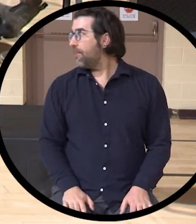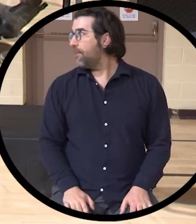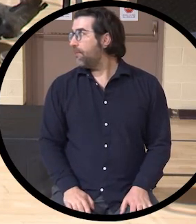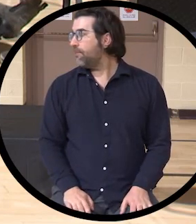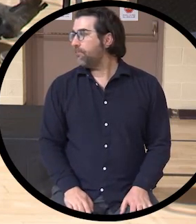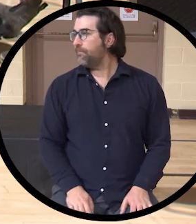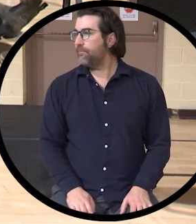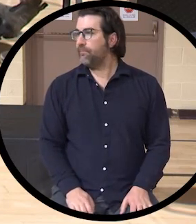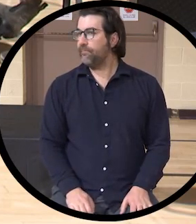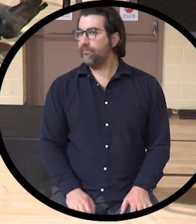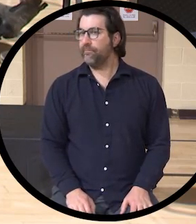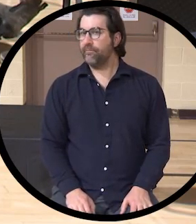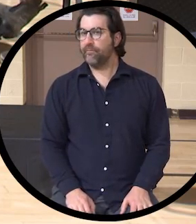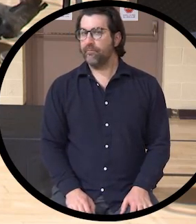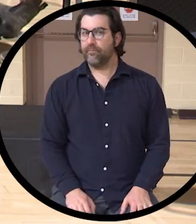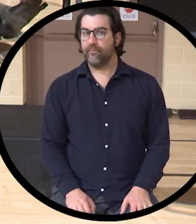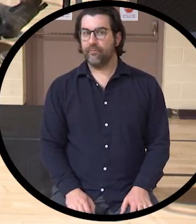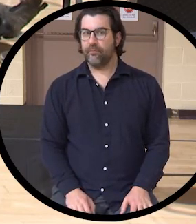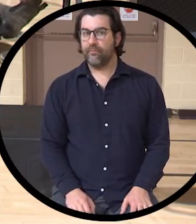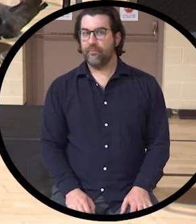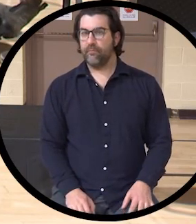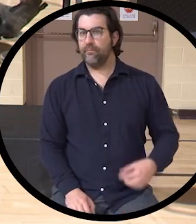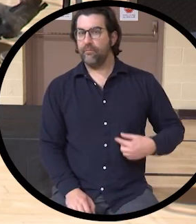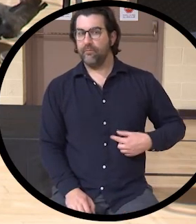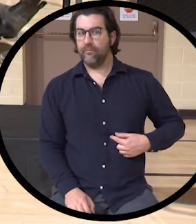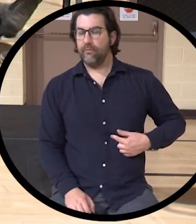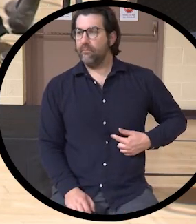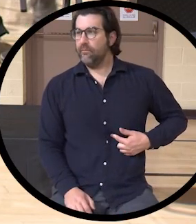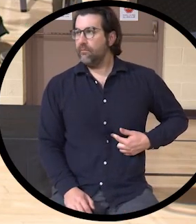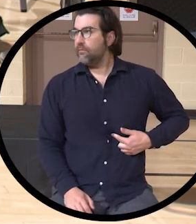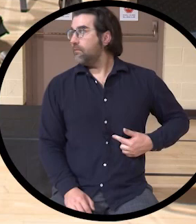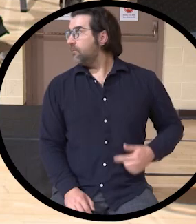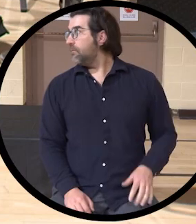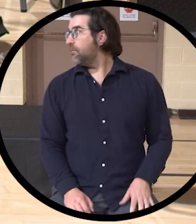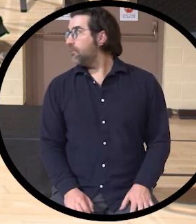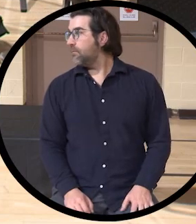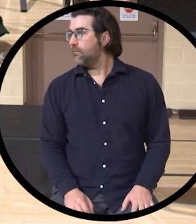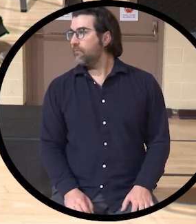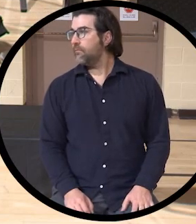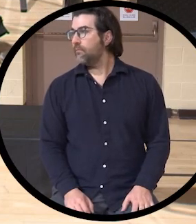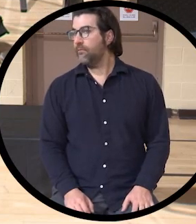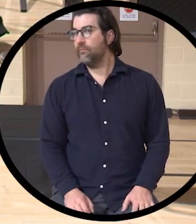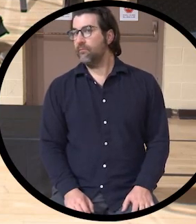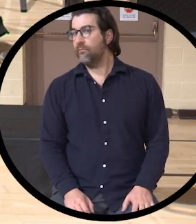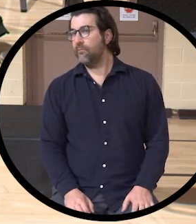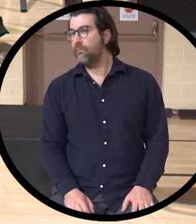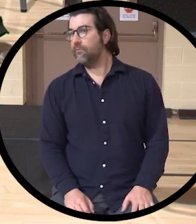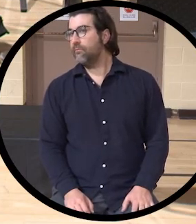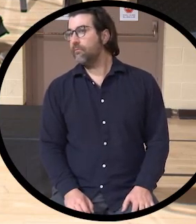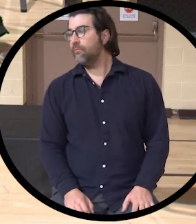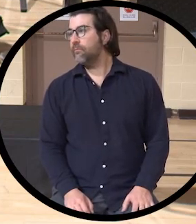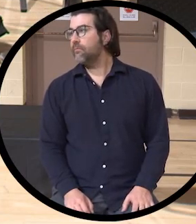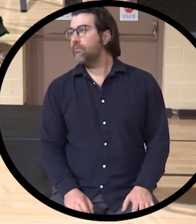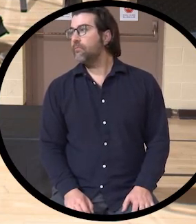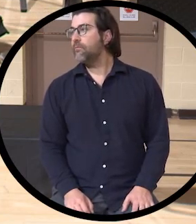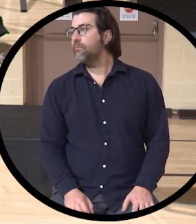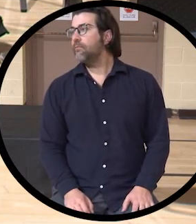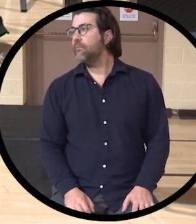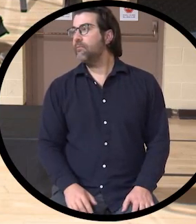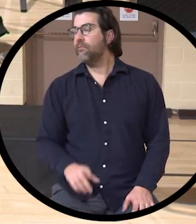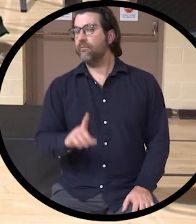Laura, anything? Okay. I forget who I promised could go next, but I think it was you and then you. Yes, Dave